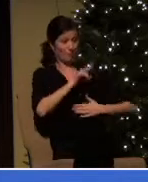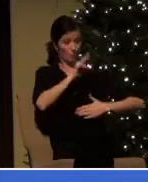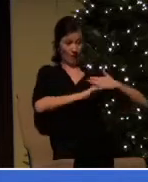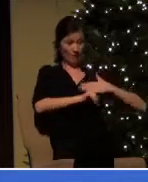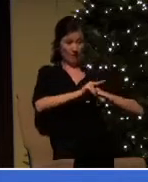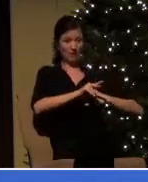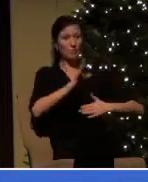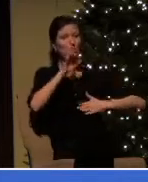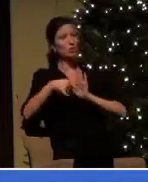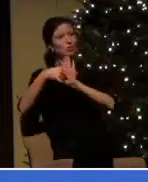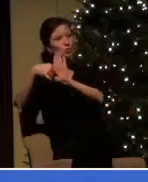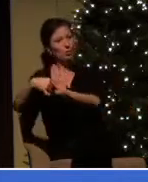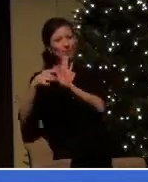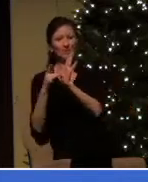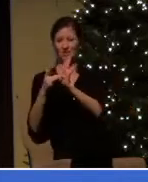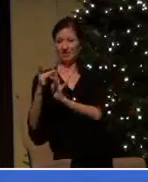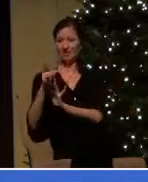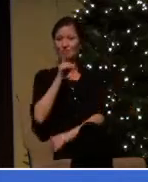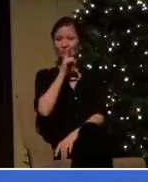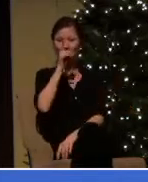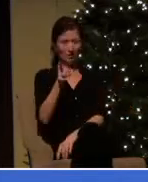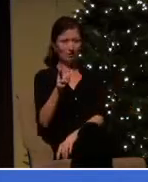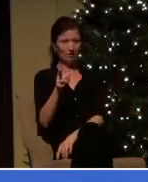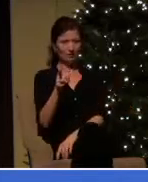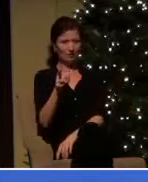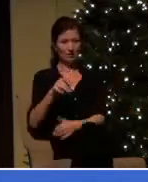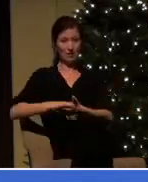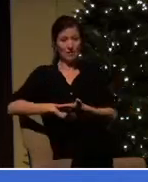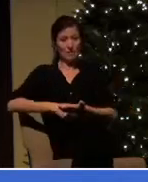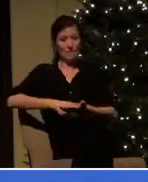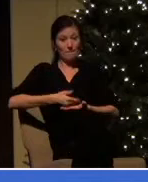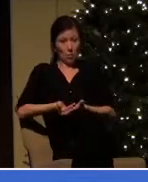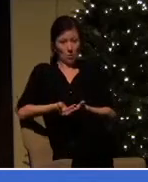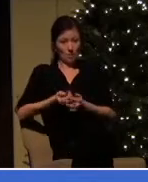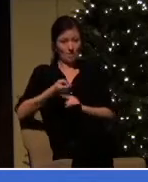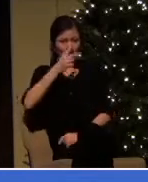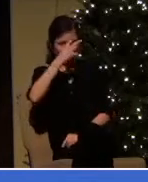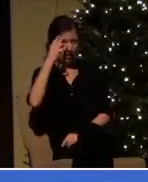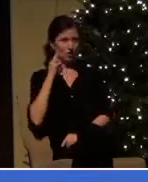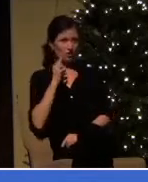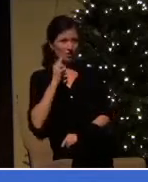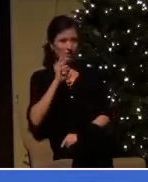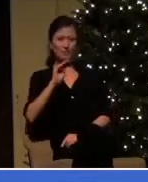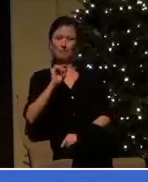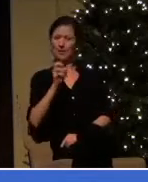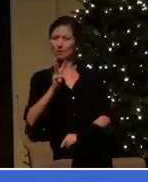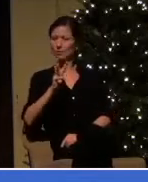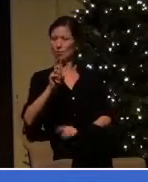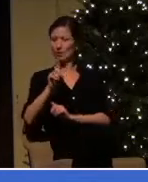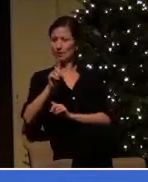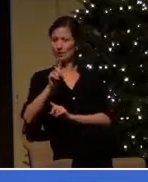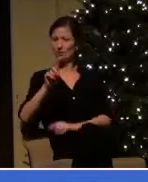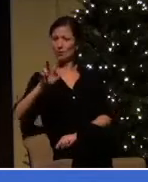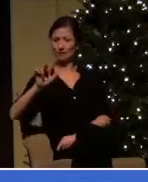the legitimacy of Jesus in that he is born of a virgin. So Matthew 1:23 quotes